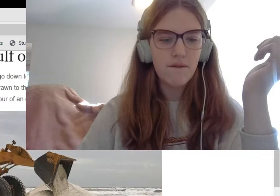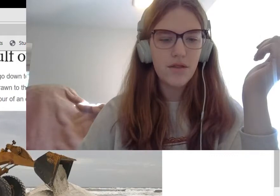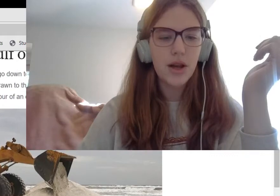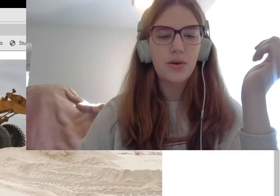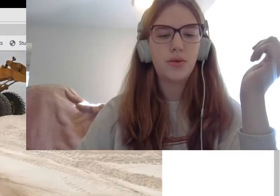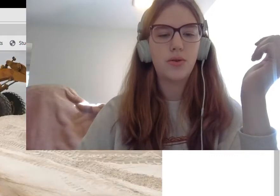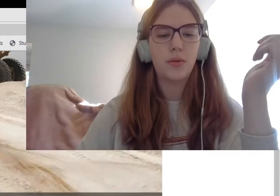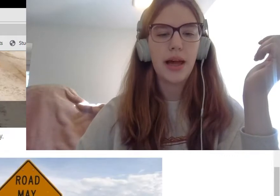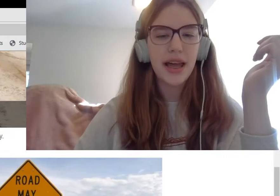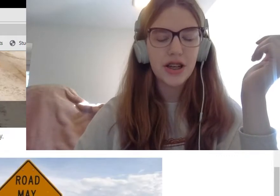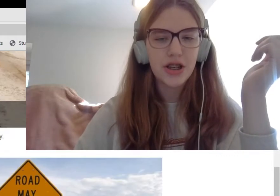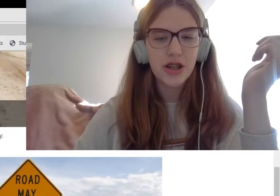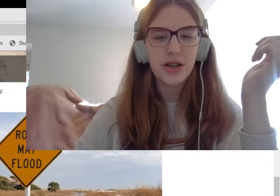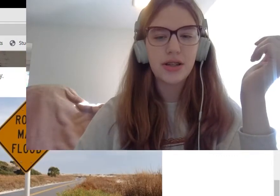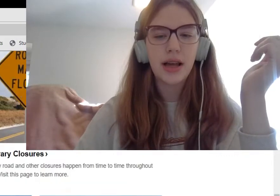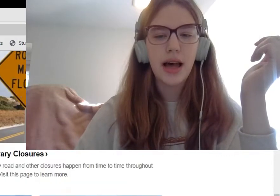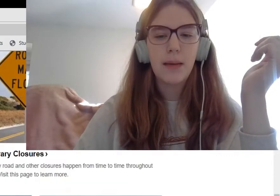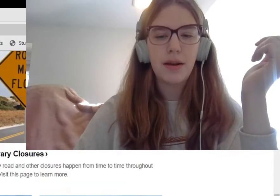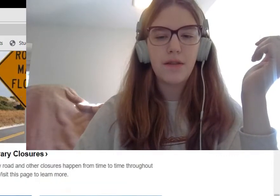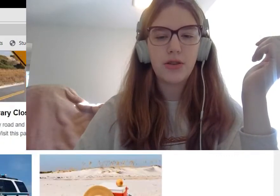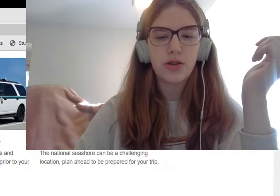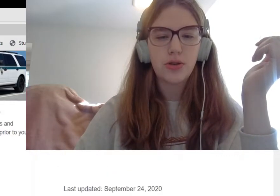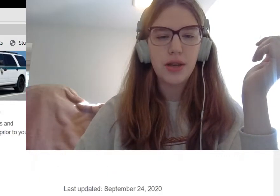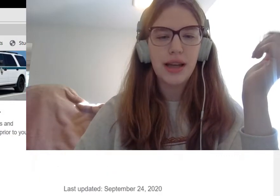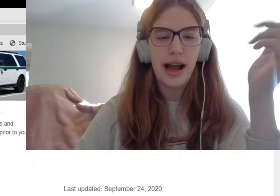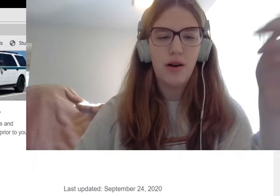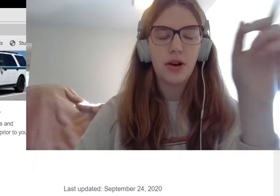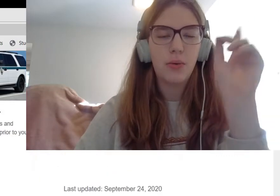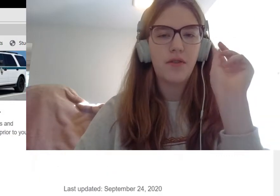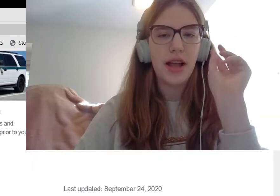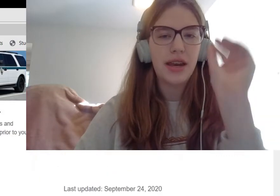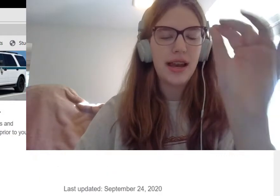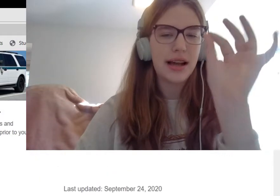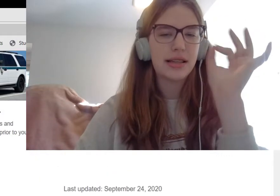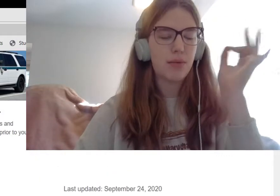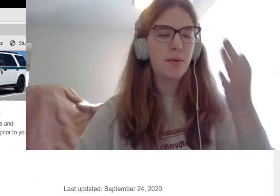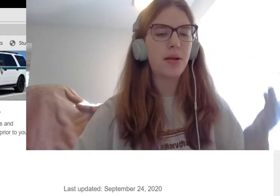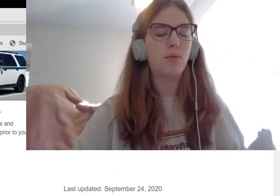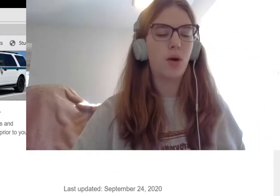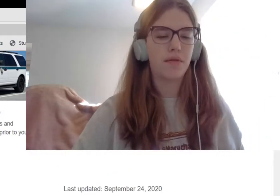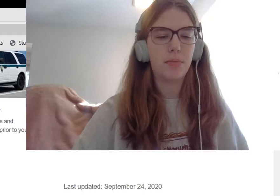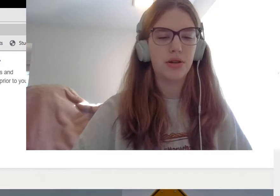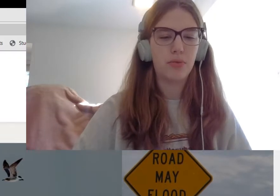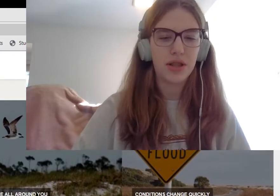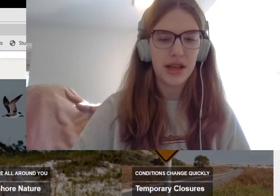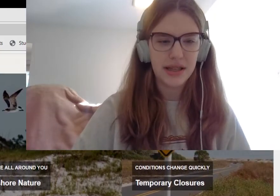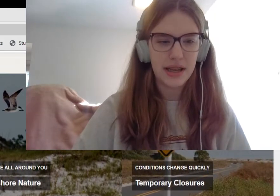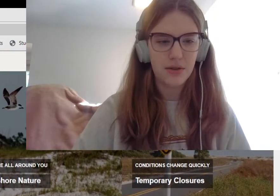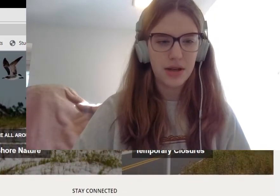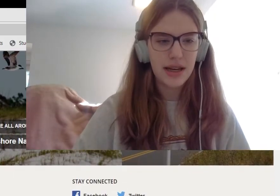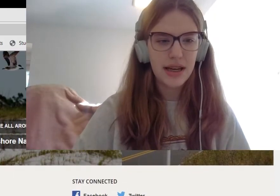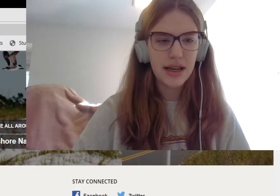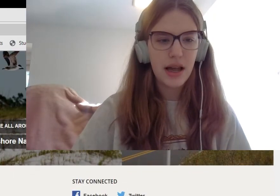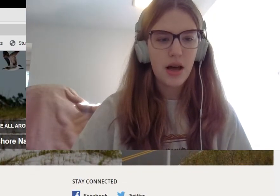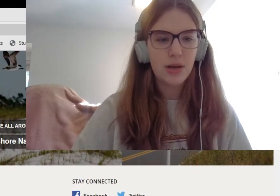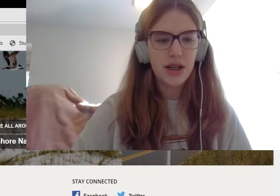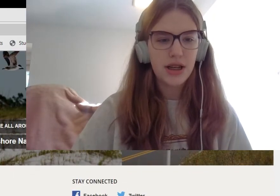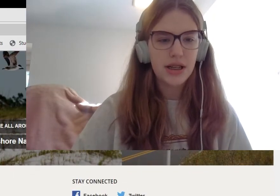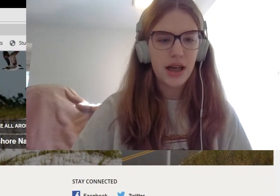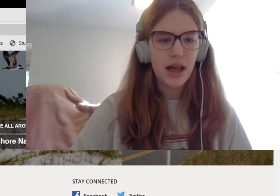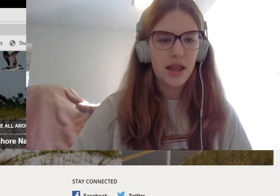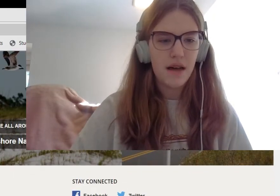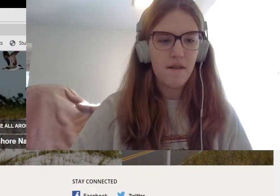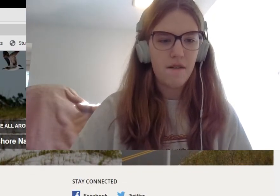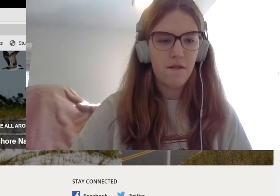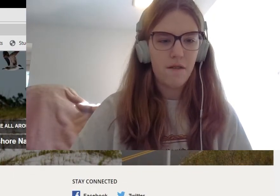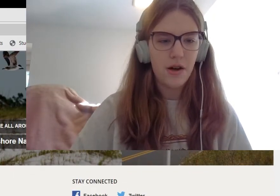of cool info, cool pictures. But if you scroll down, we'll find the next and probably one of the most important things that you'll need, which